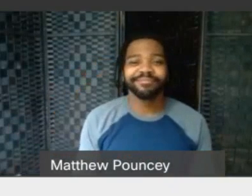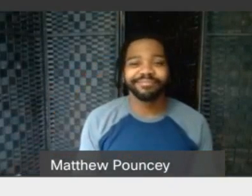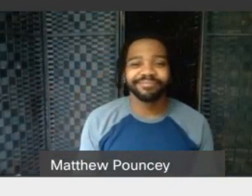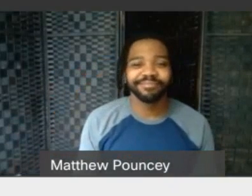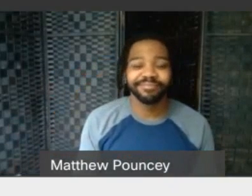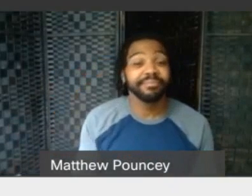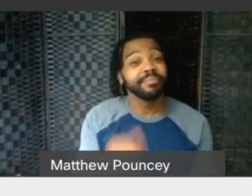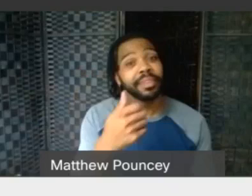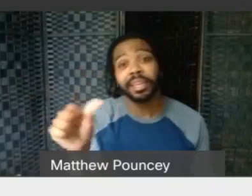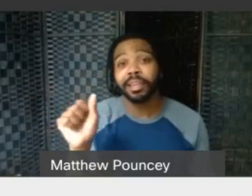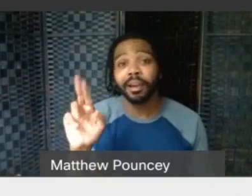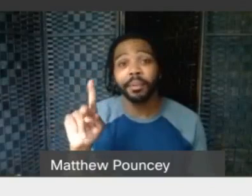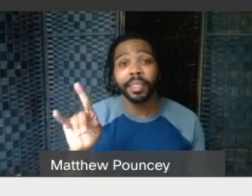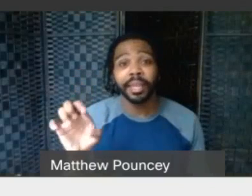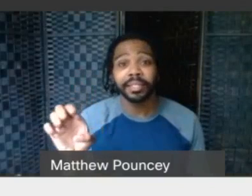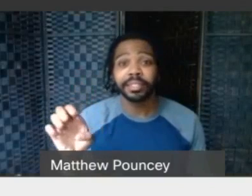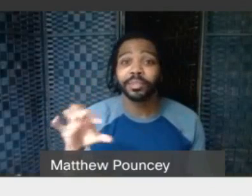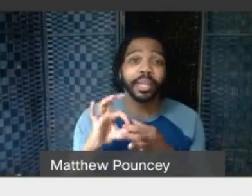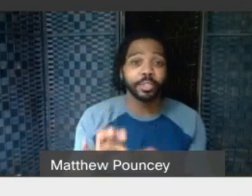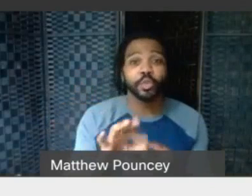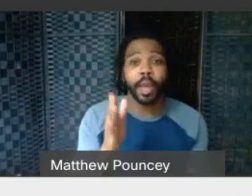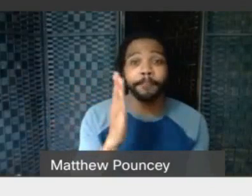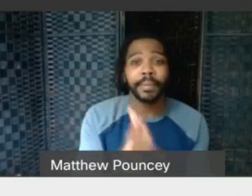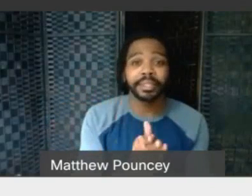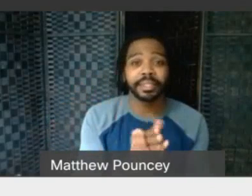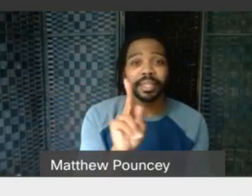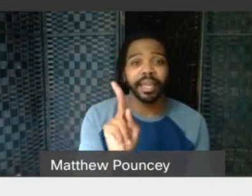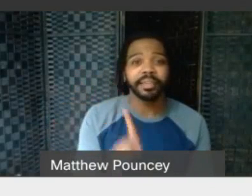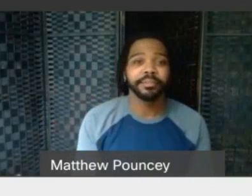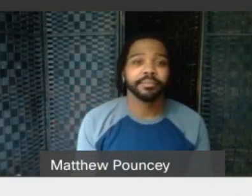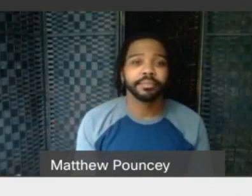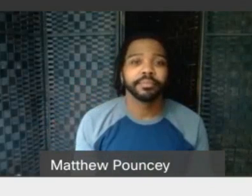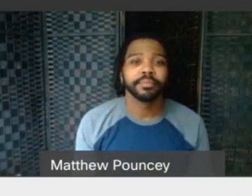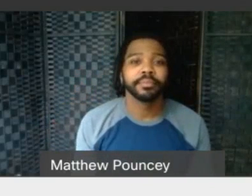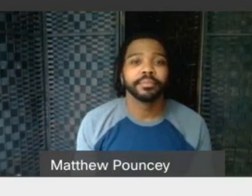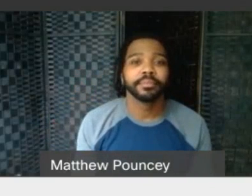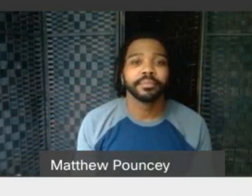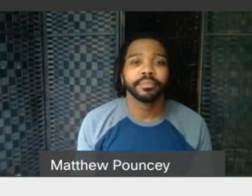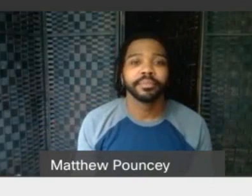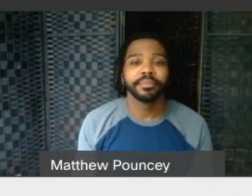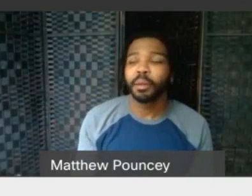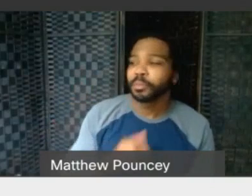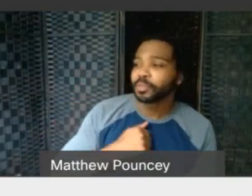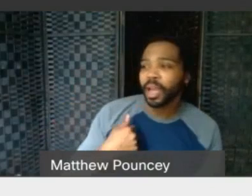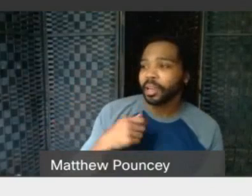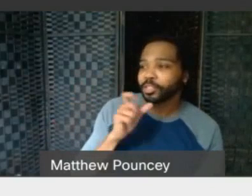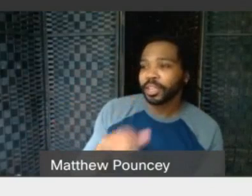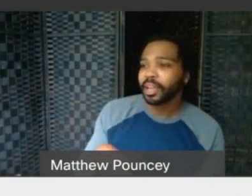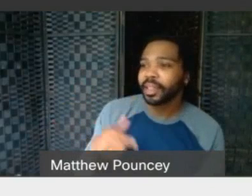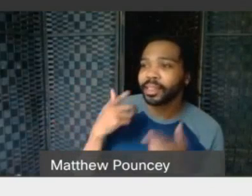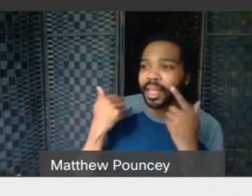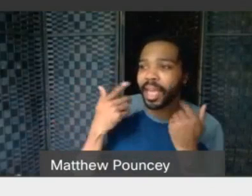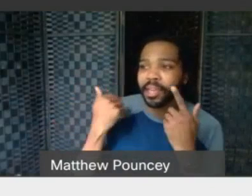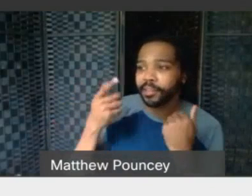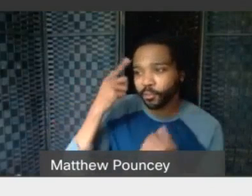Are there any updates on the Appendix K? I'm sorry, I shouldn't laugh about that. For people who dealt